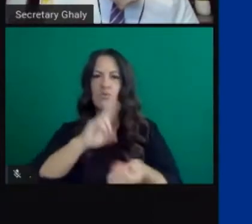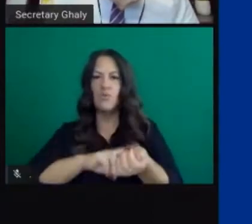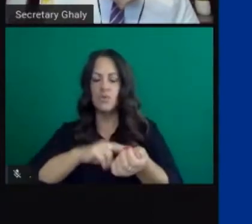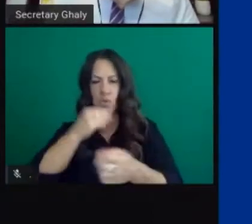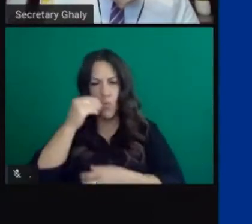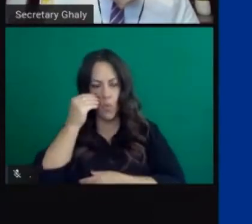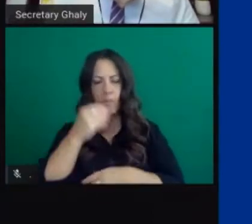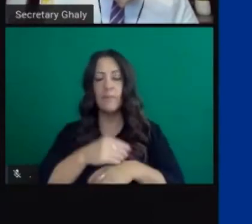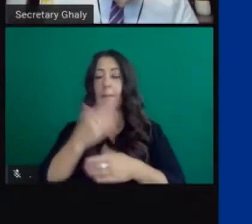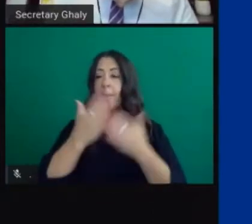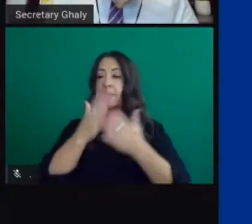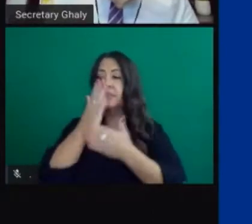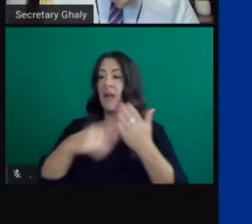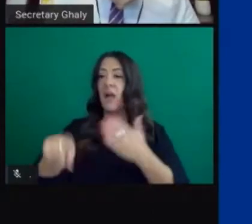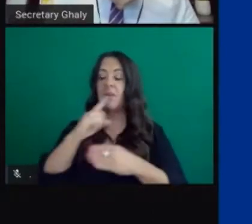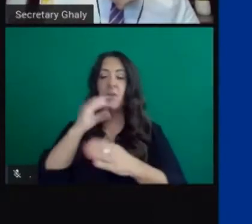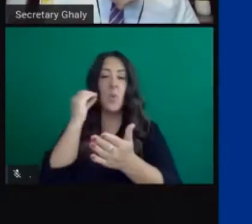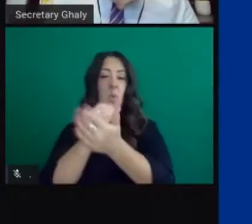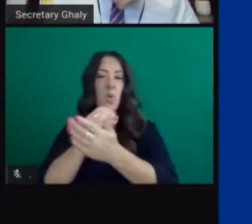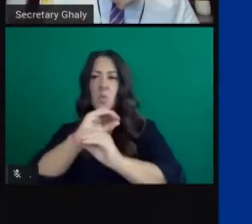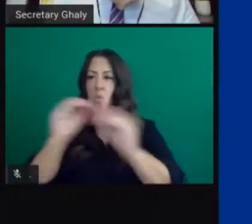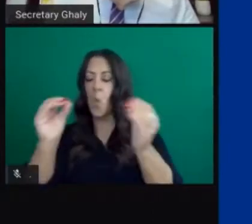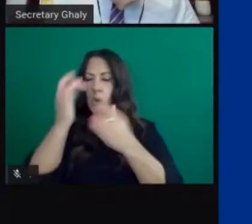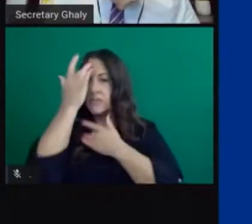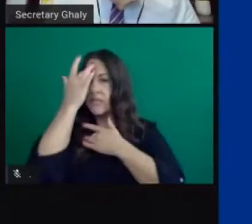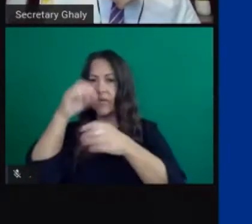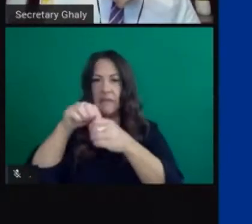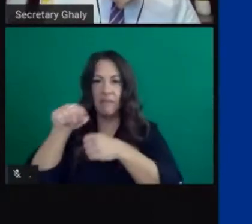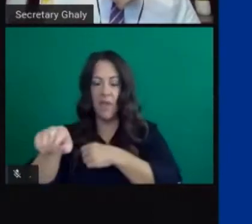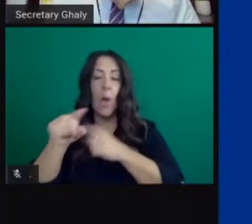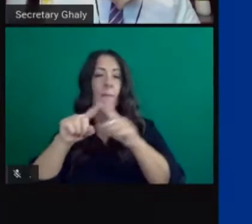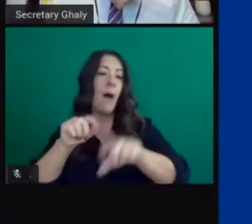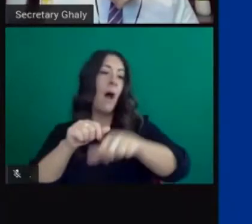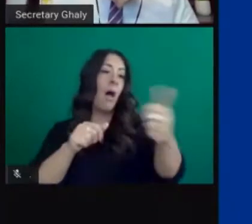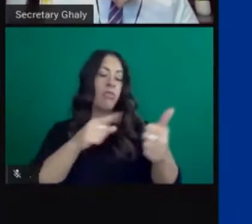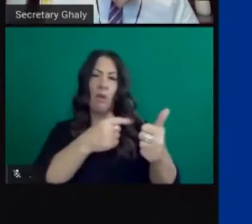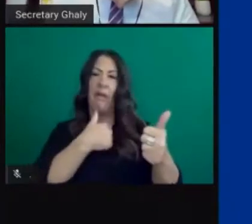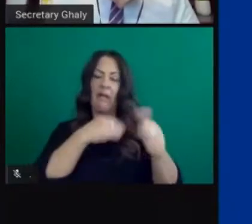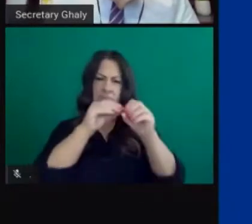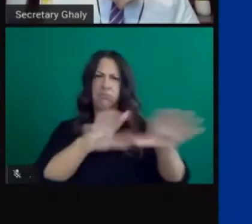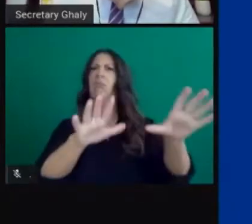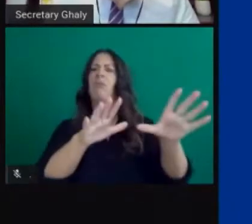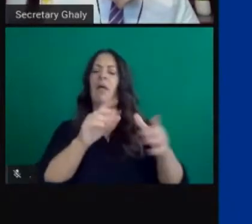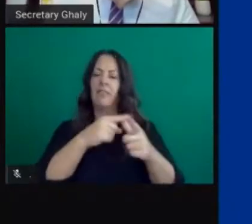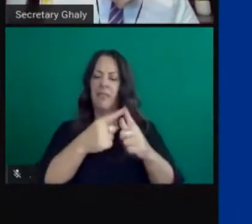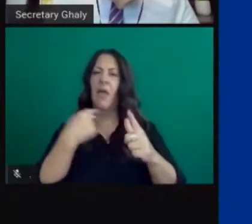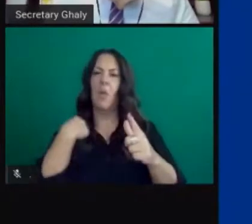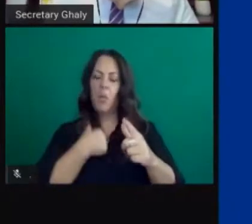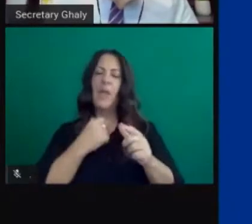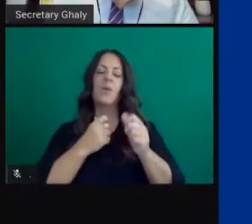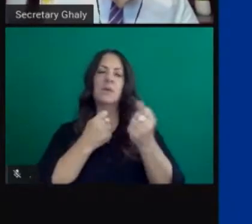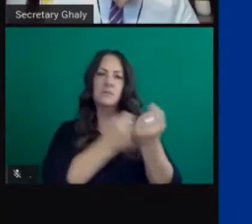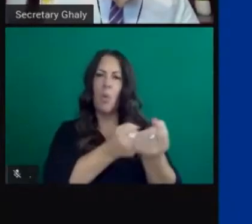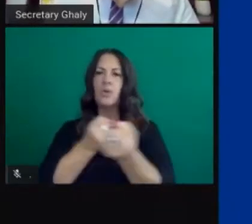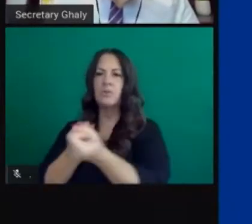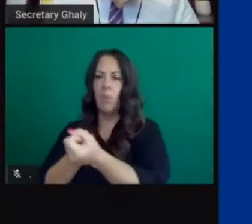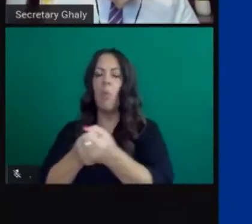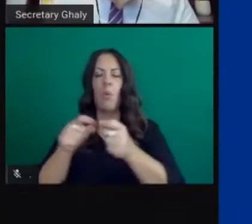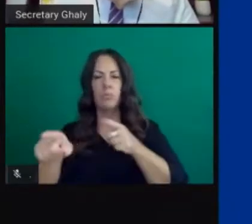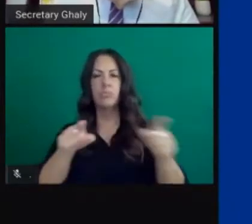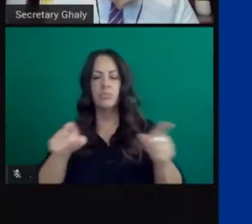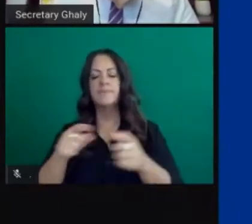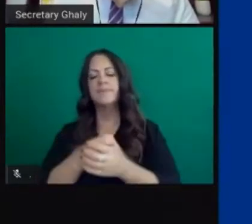at the moment or working to get an outbreak under control. And we use this data to really prioritize the use